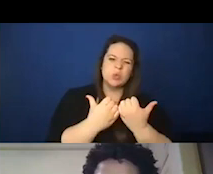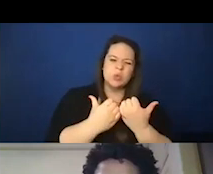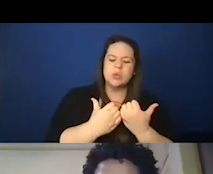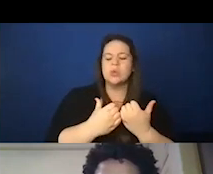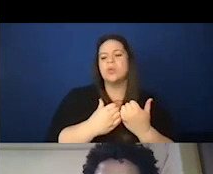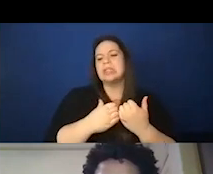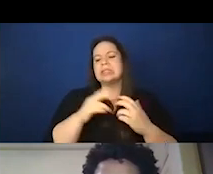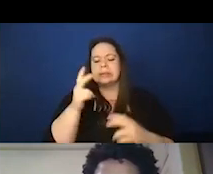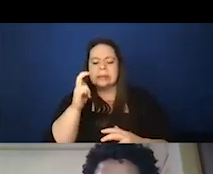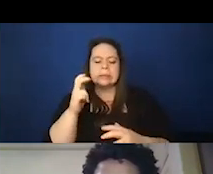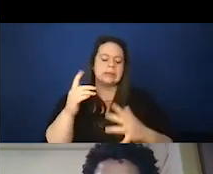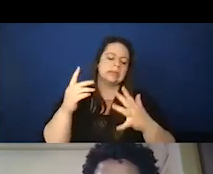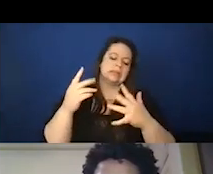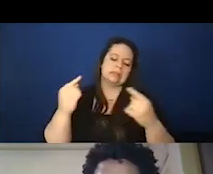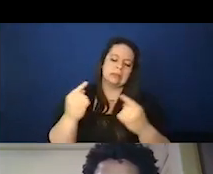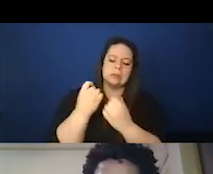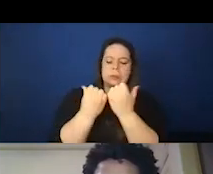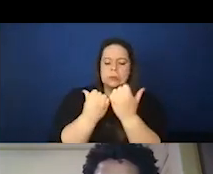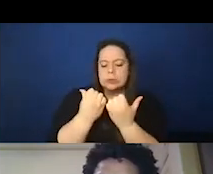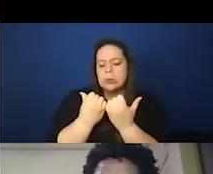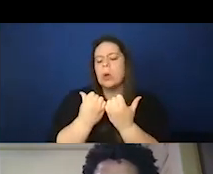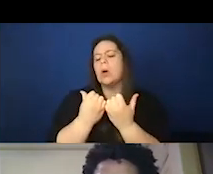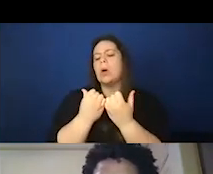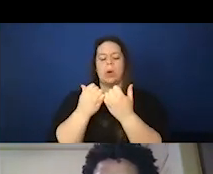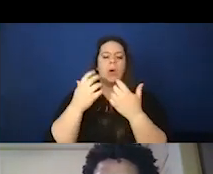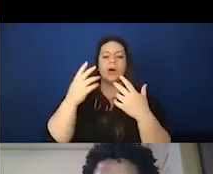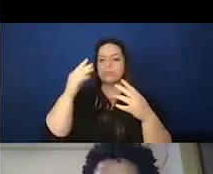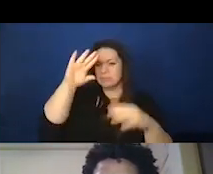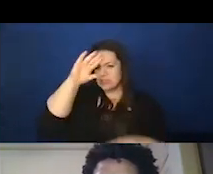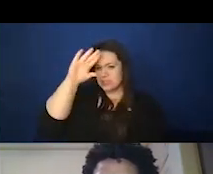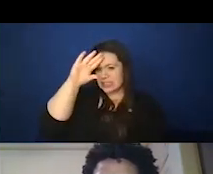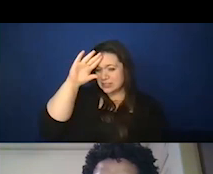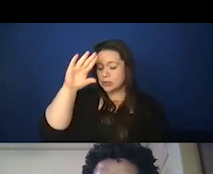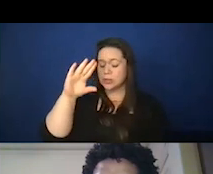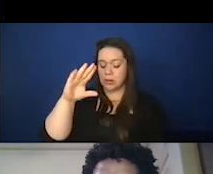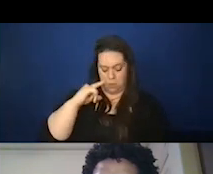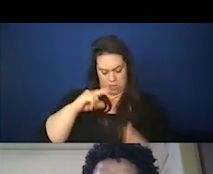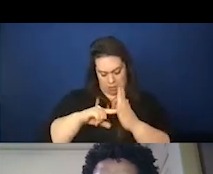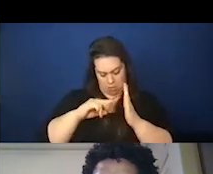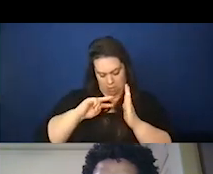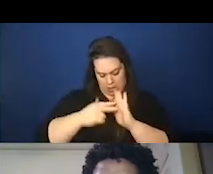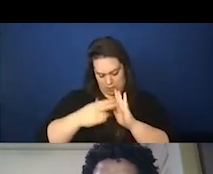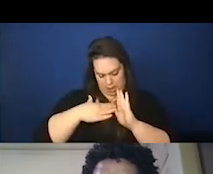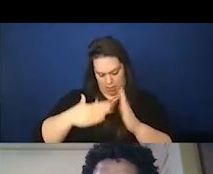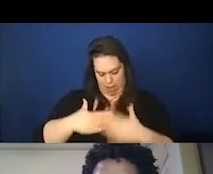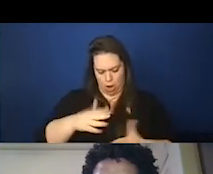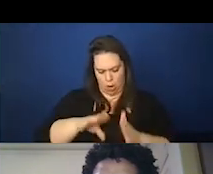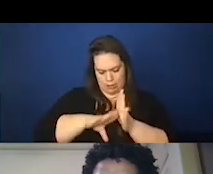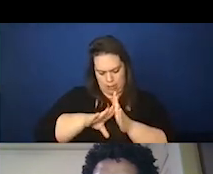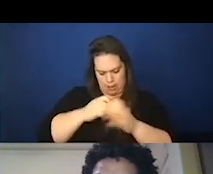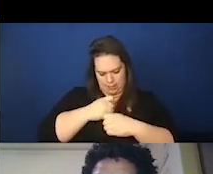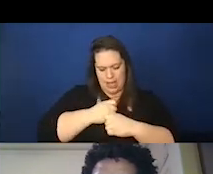actually developed the memory cells and now is producing this antibiotic reaction, with the symptoms that you're